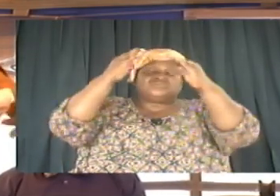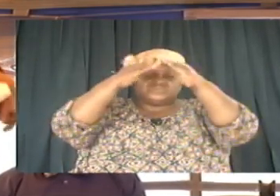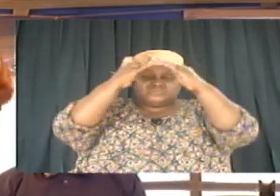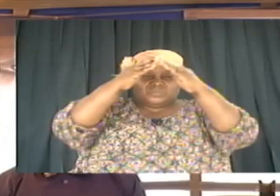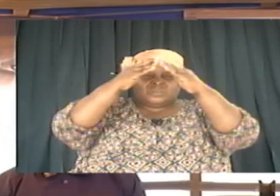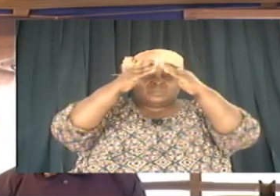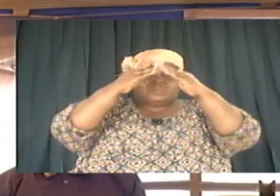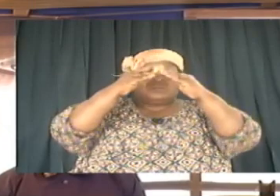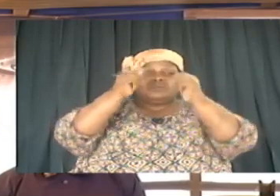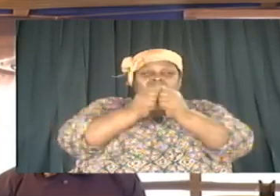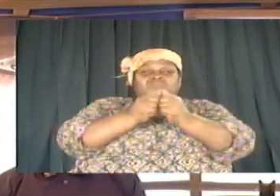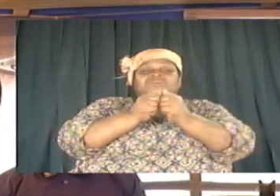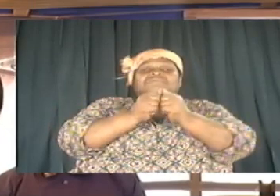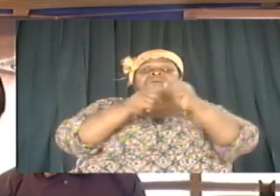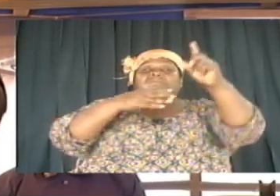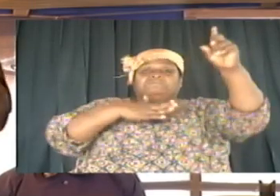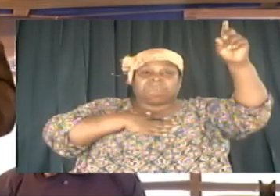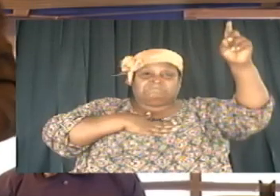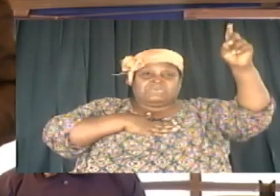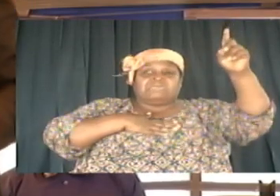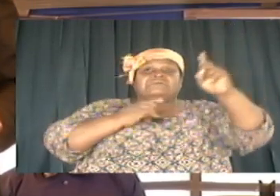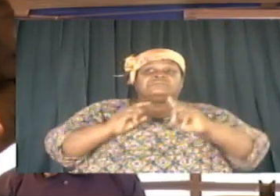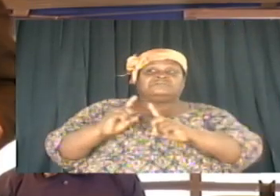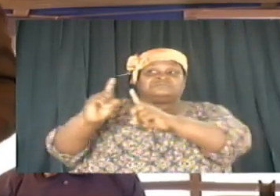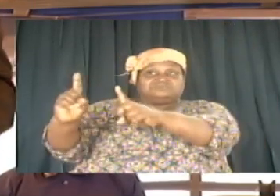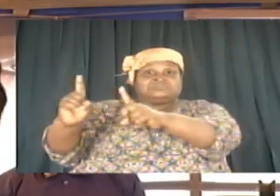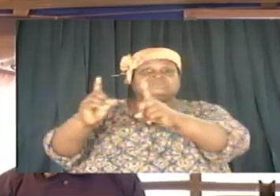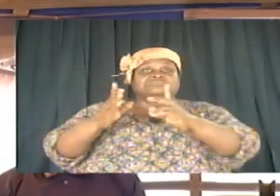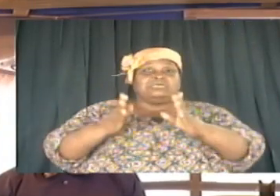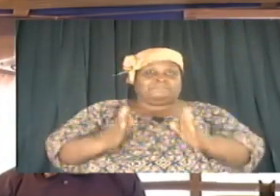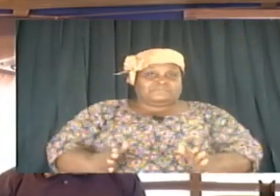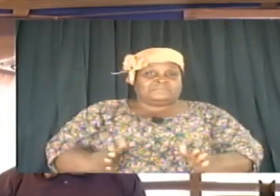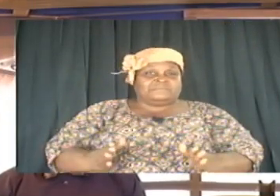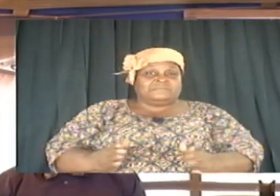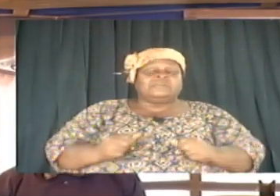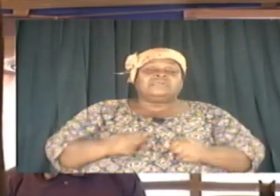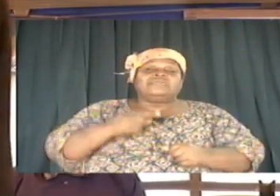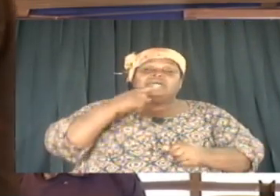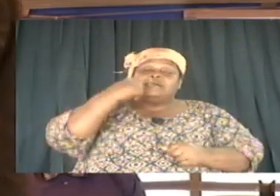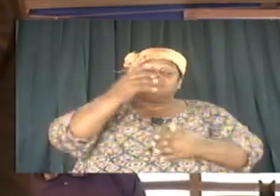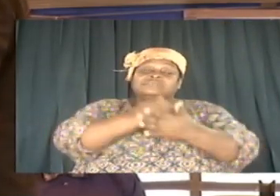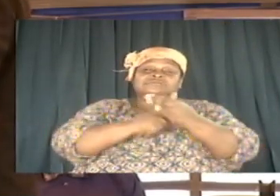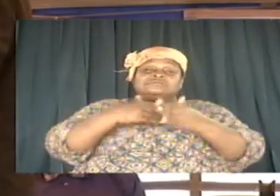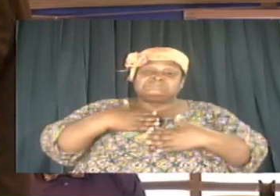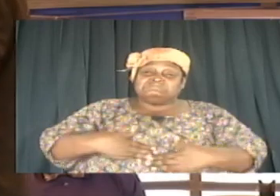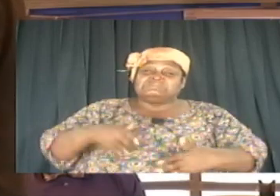with my disciples. I'm saying to somebody this afternoon,